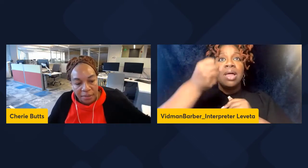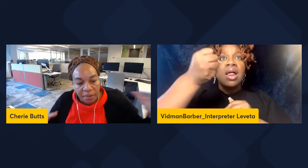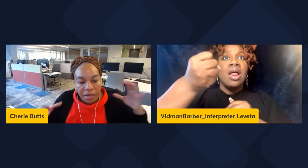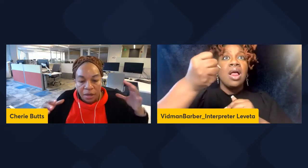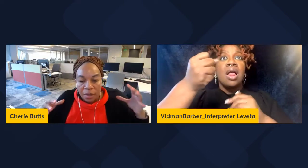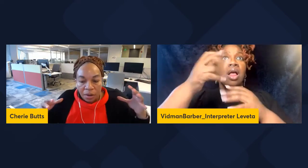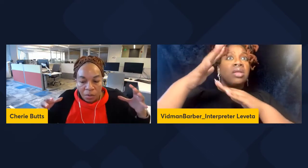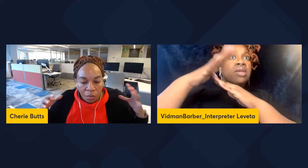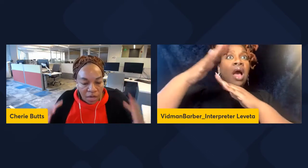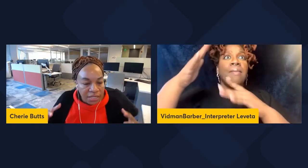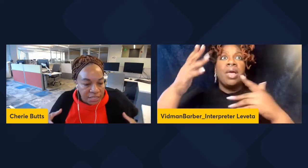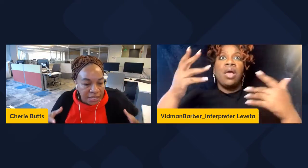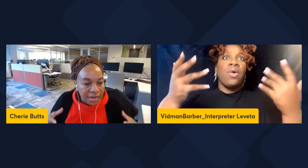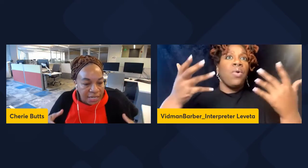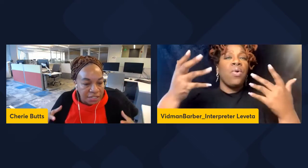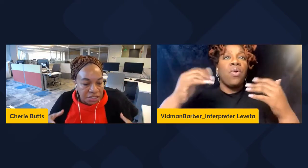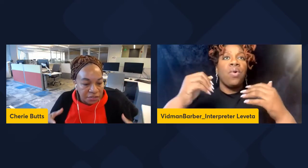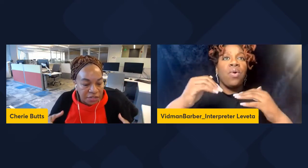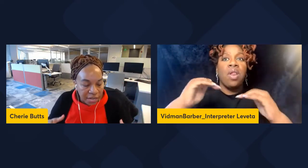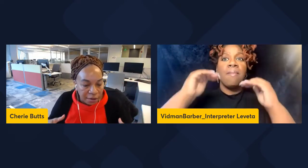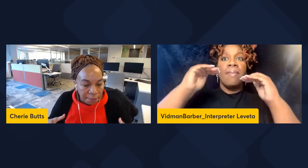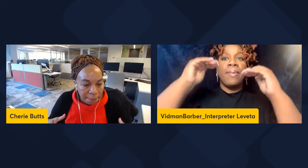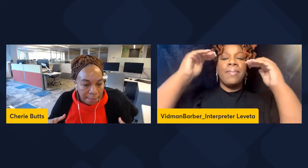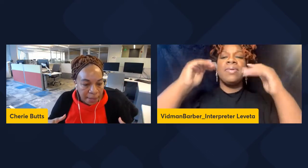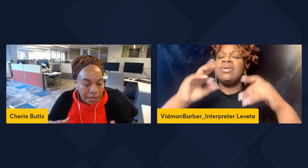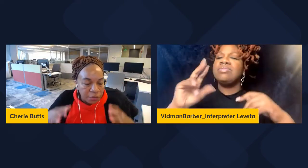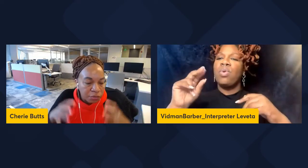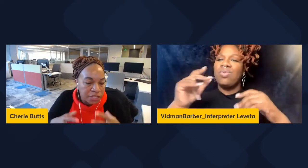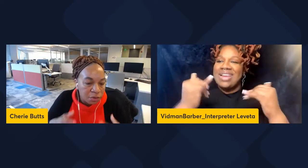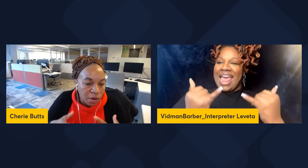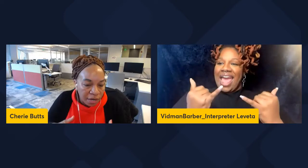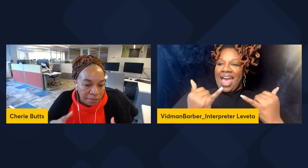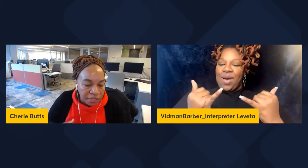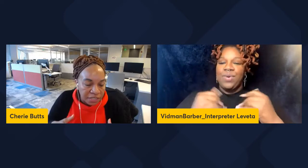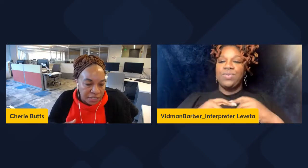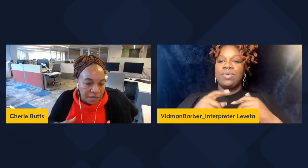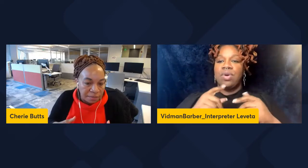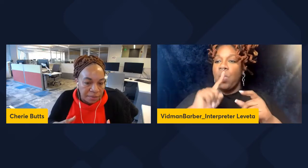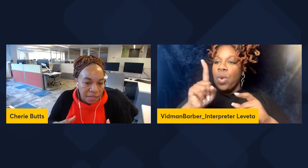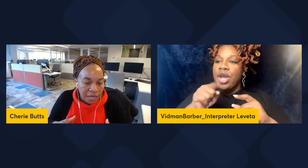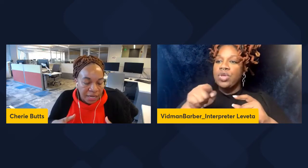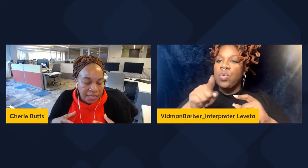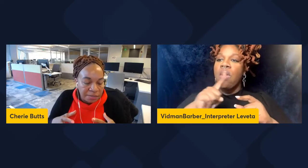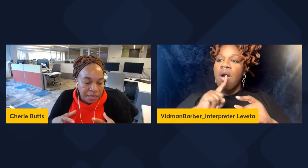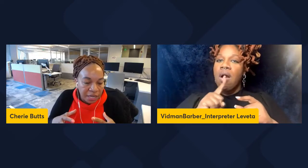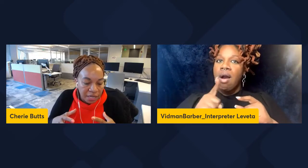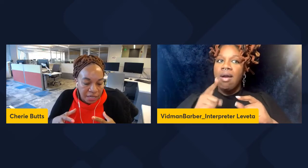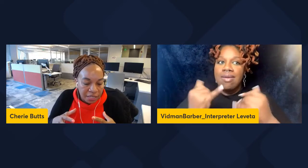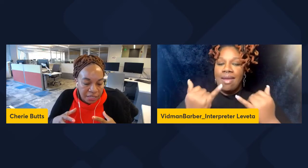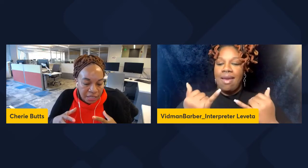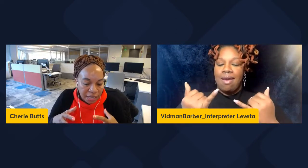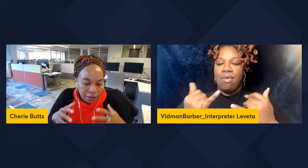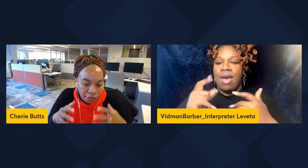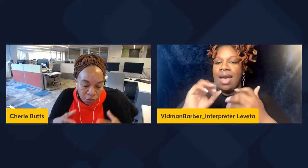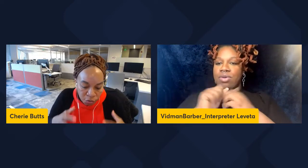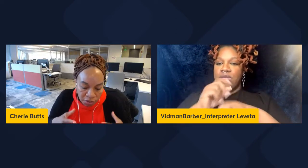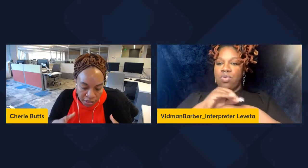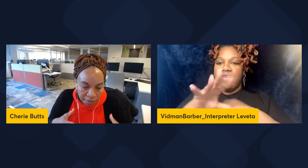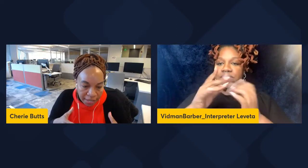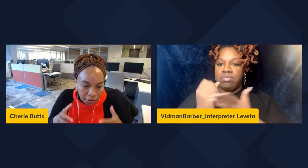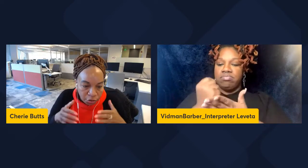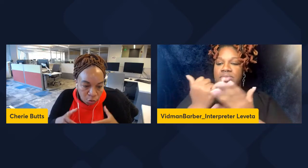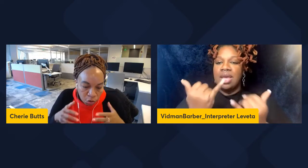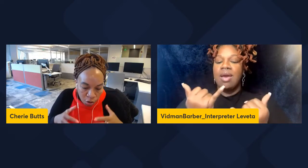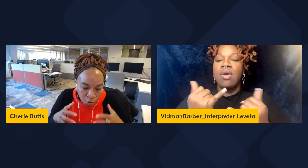big time. What is it that I can achieve now? And the reason why I bring this up is because if you